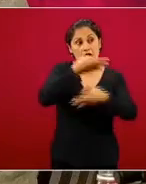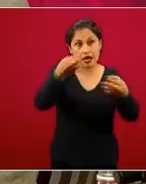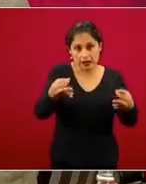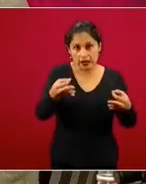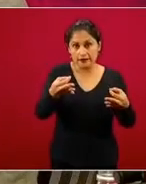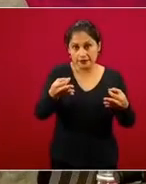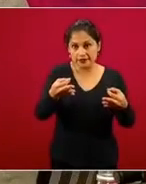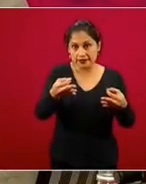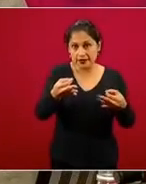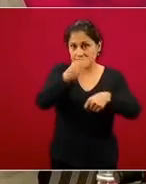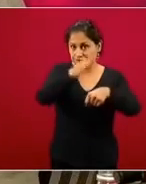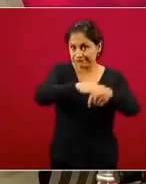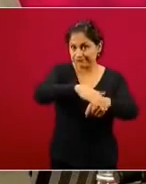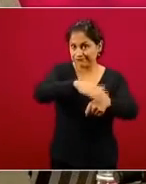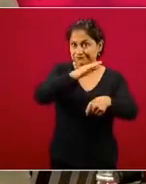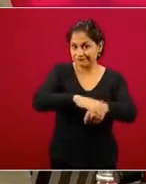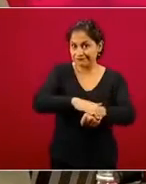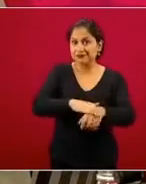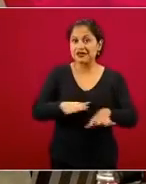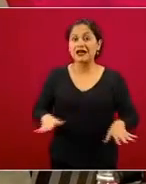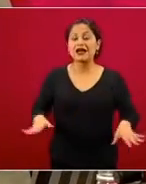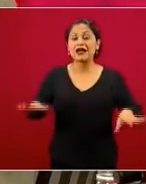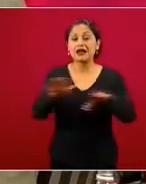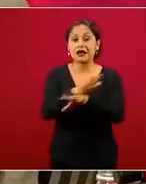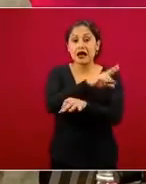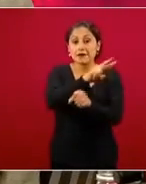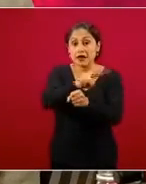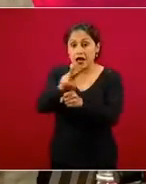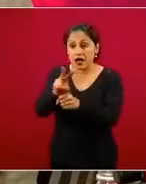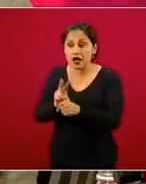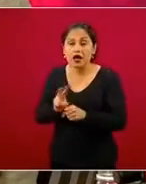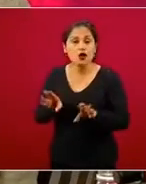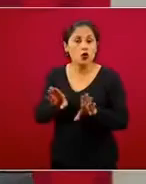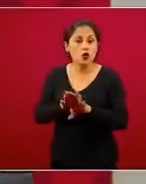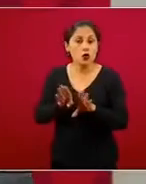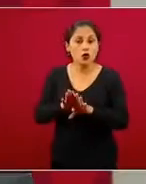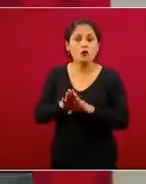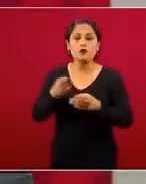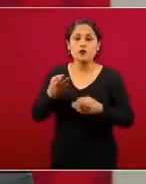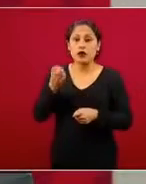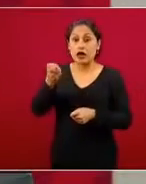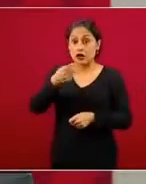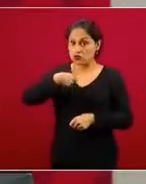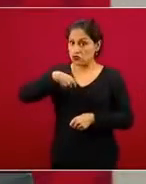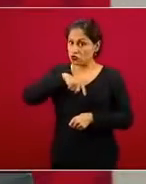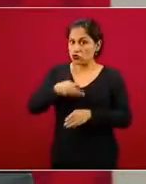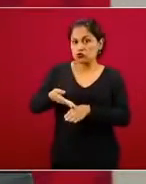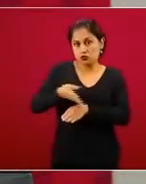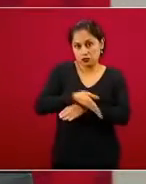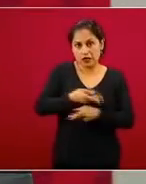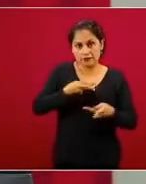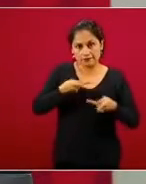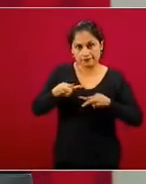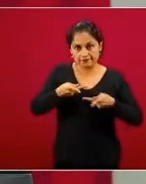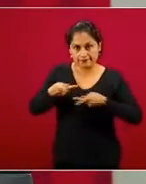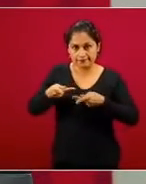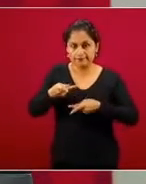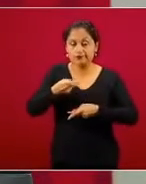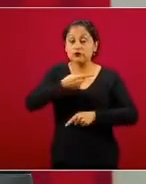mitigation measures. Now we are in phase 3, and we have also changed the focus of